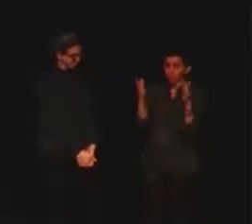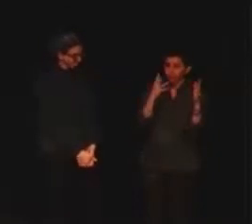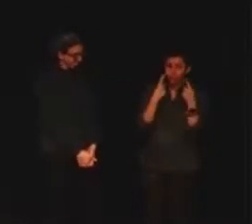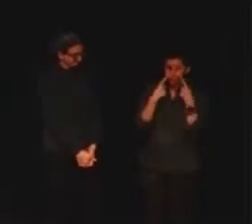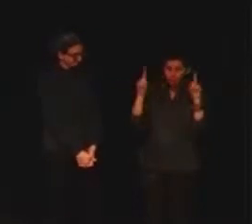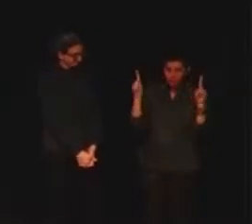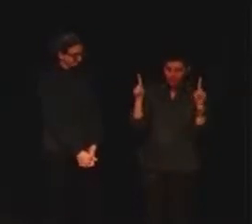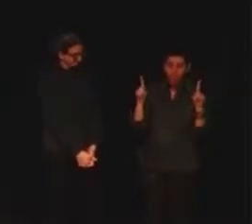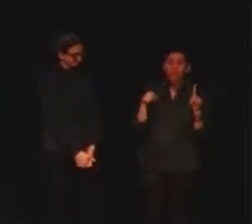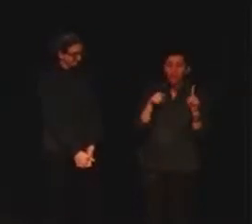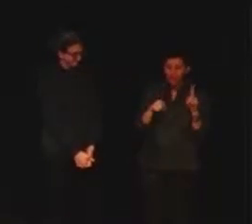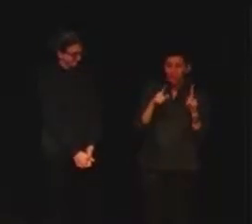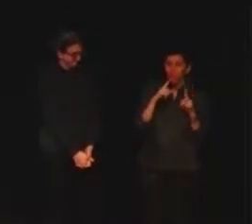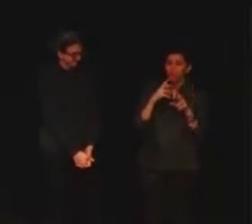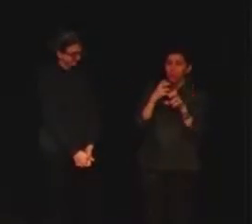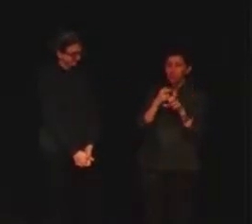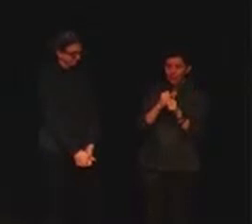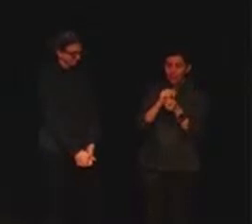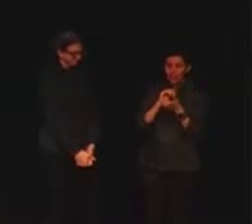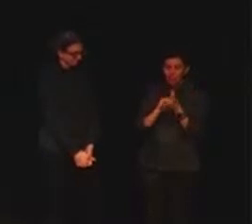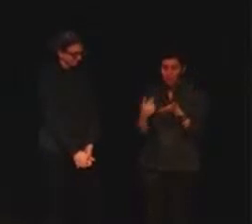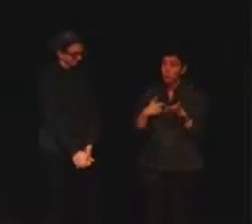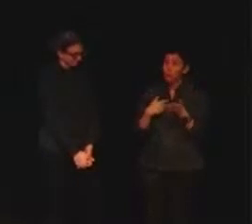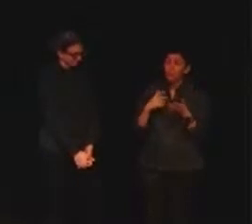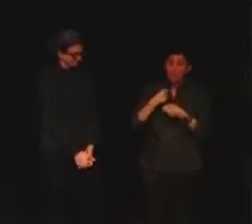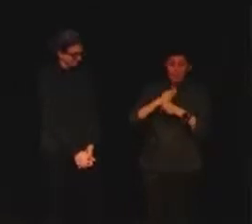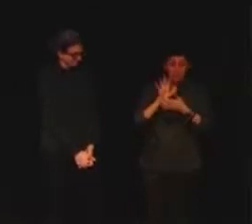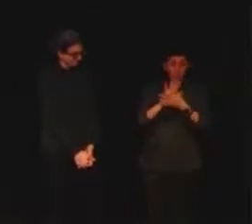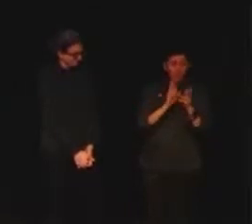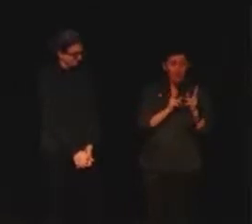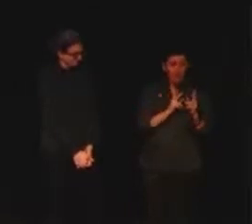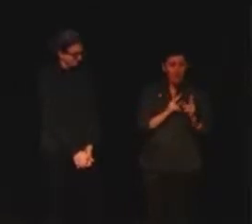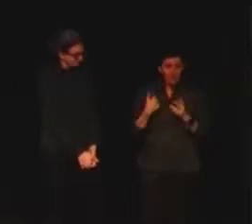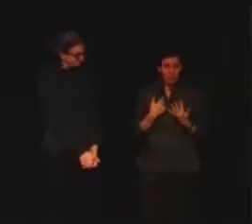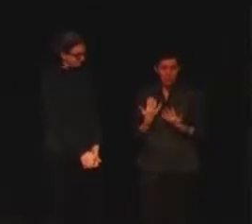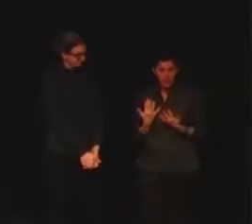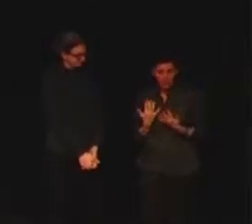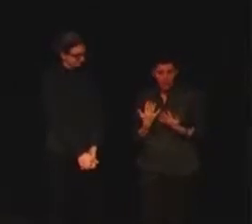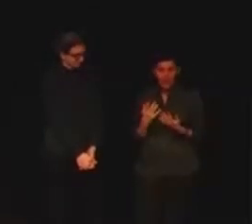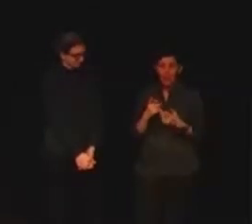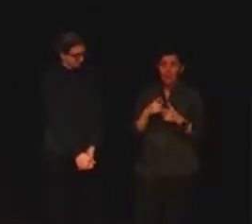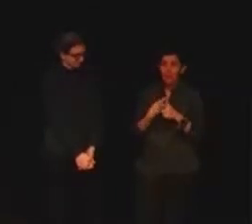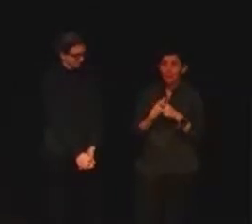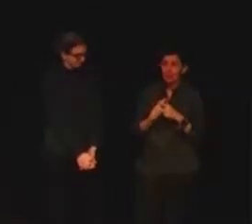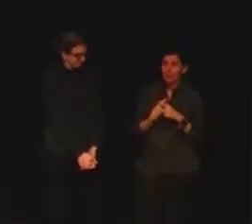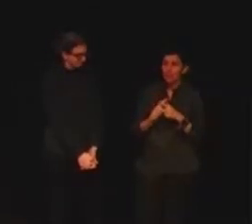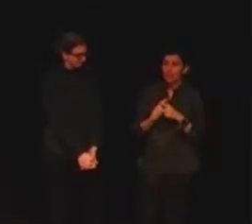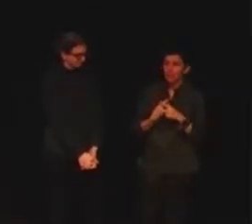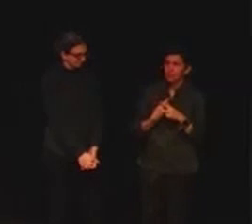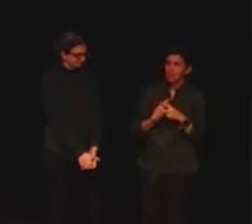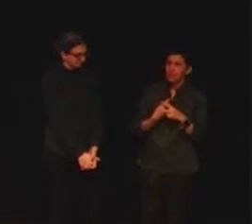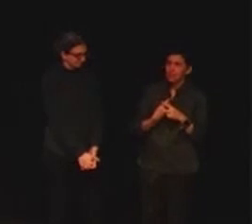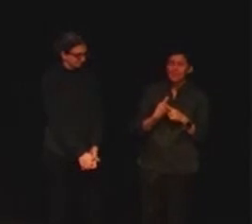We finished this movie, like the editing of it, and then we had to wait for a while and stuff. But it was probably like 2 years ago. It was the first time I'm seeing